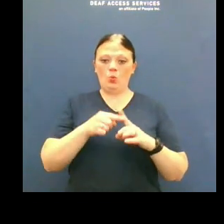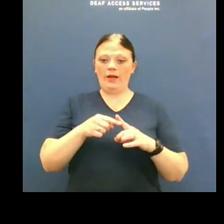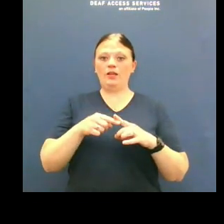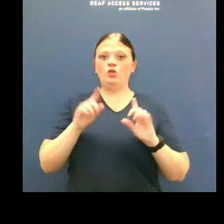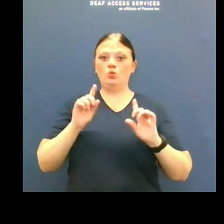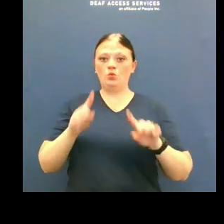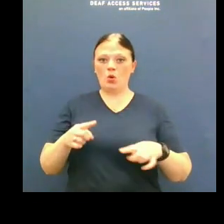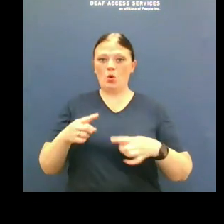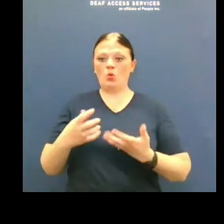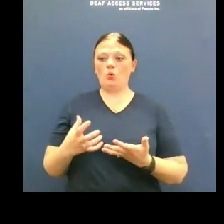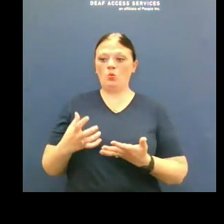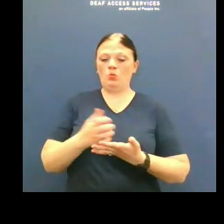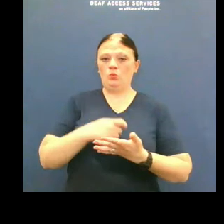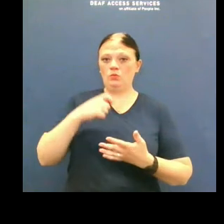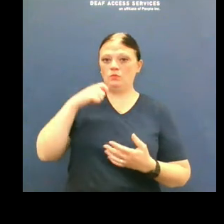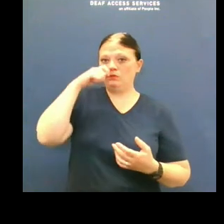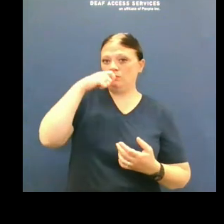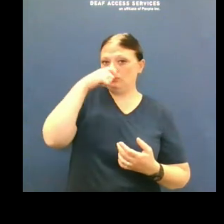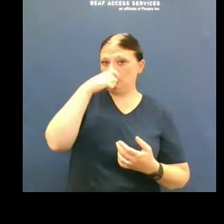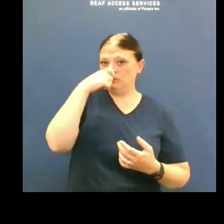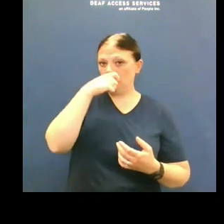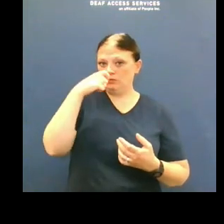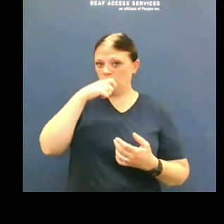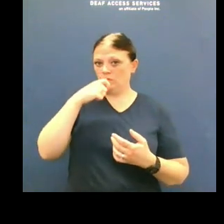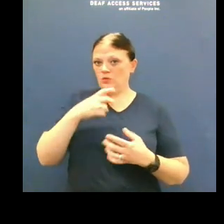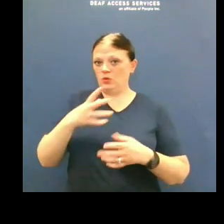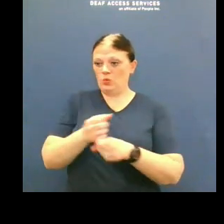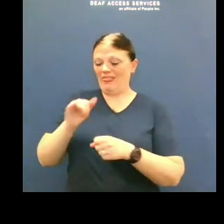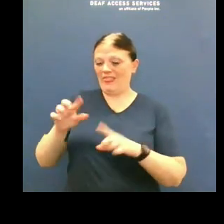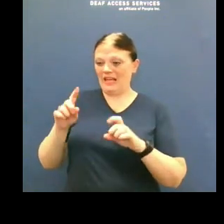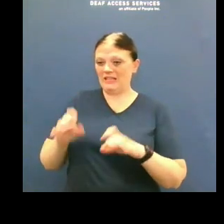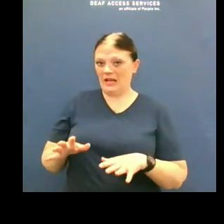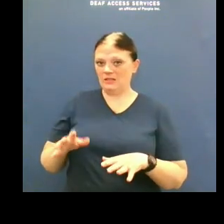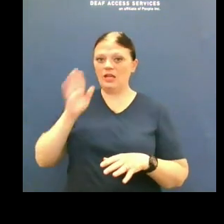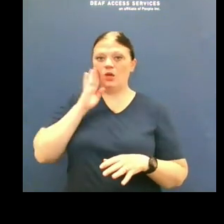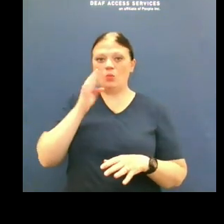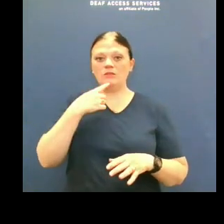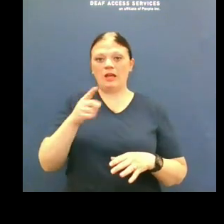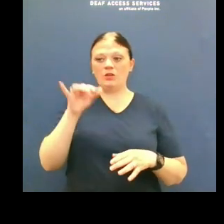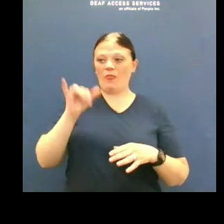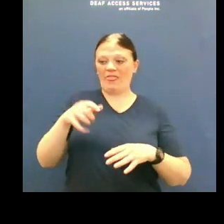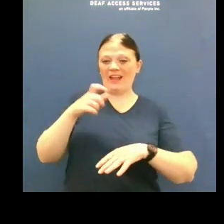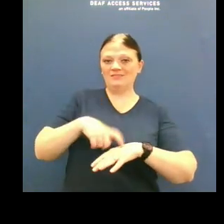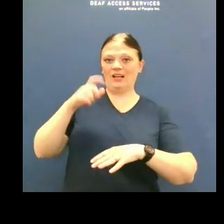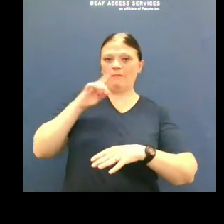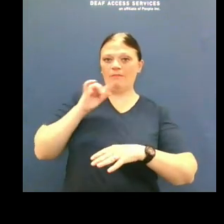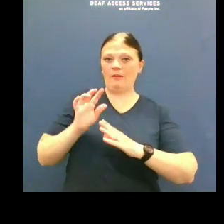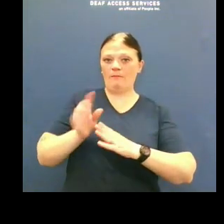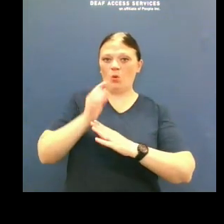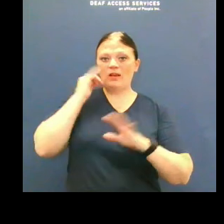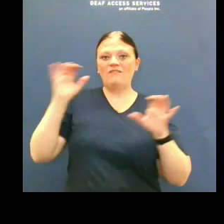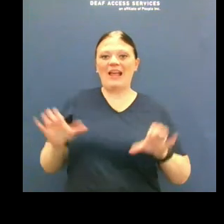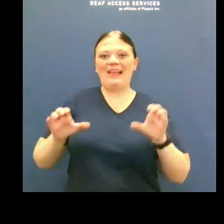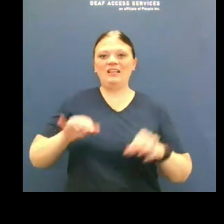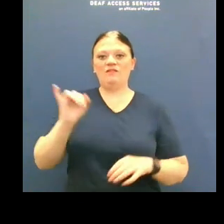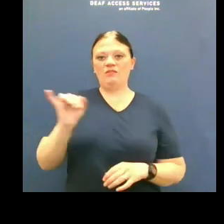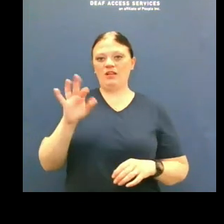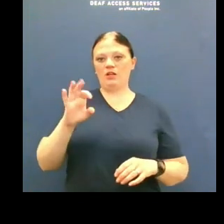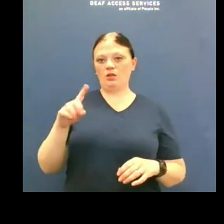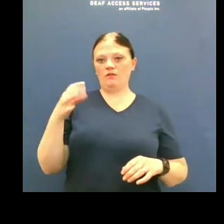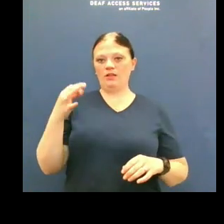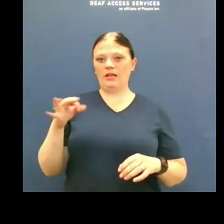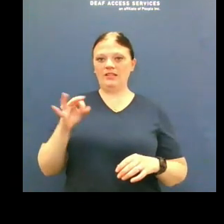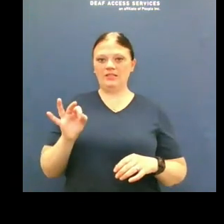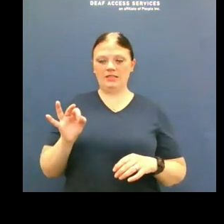your specimen collection, and here it's a nose swab, if you had active infection with COVID-19, if we were able to